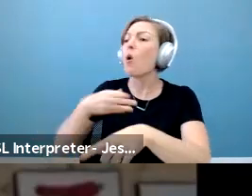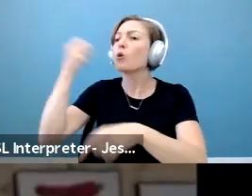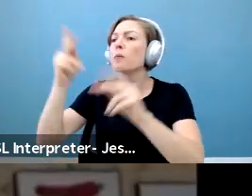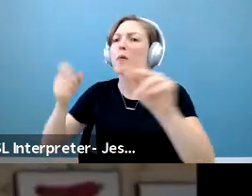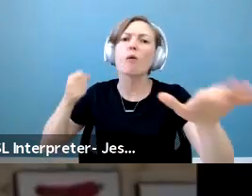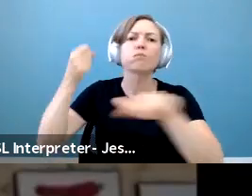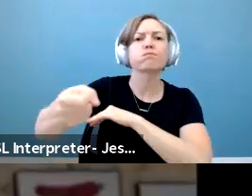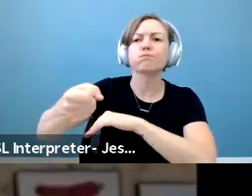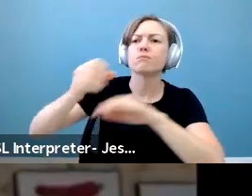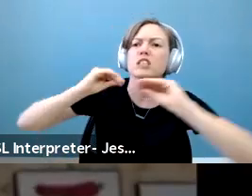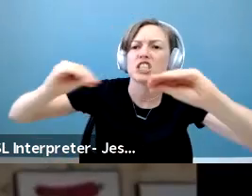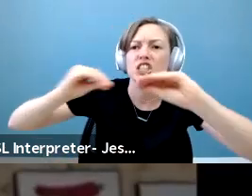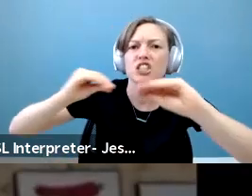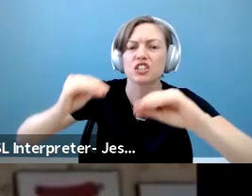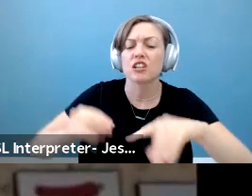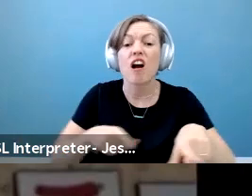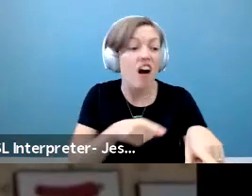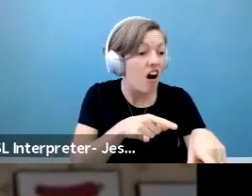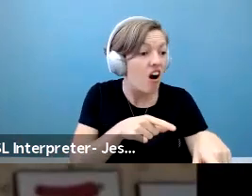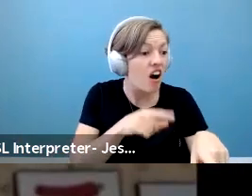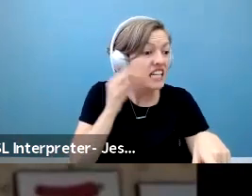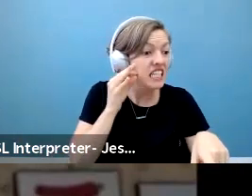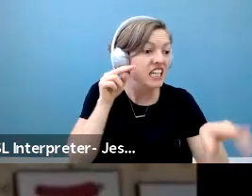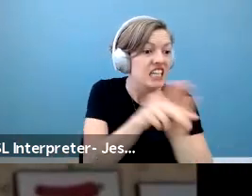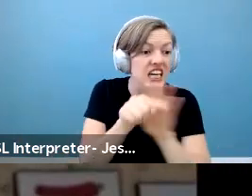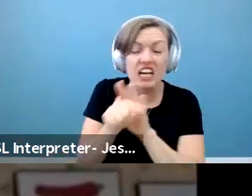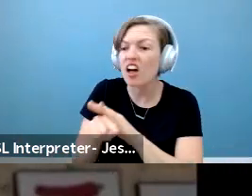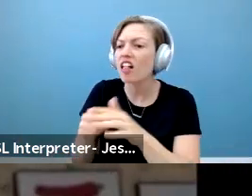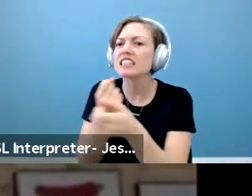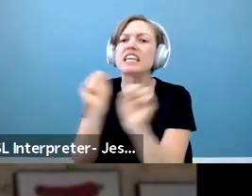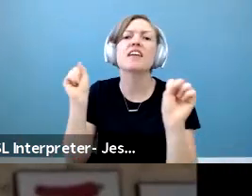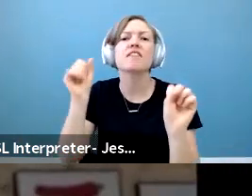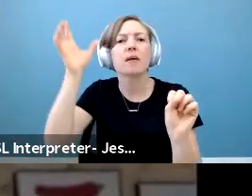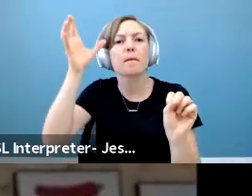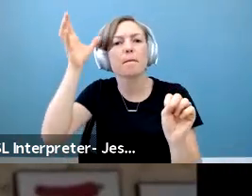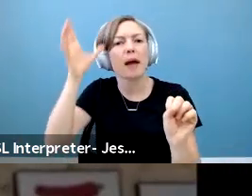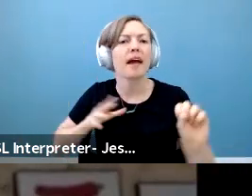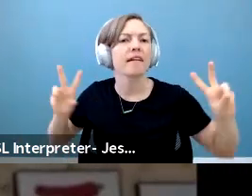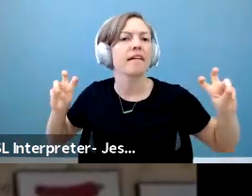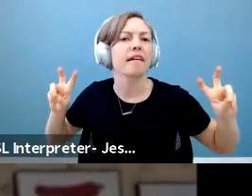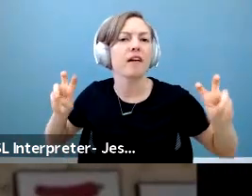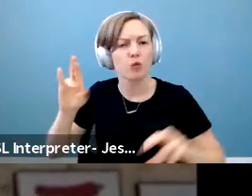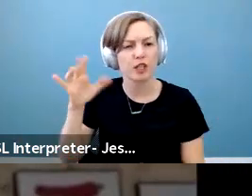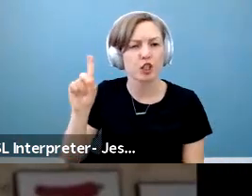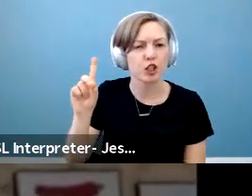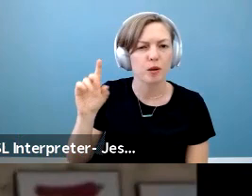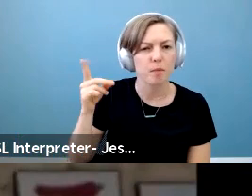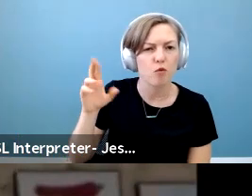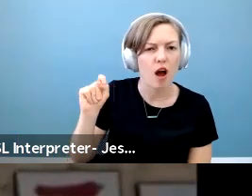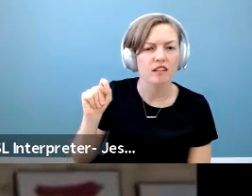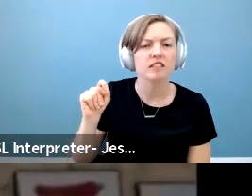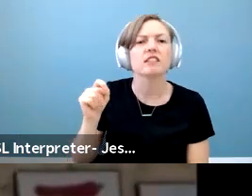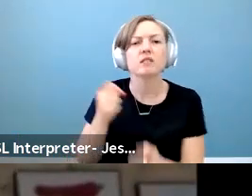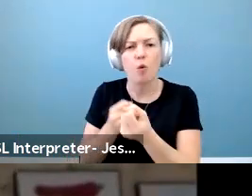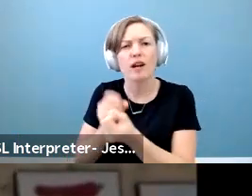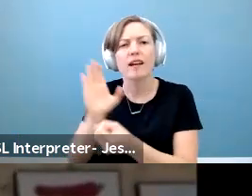to the plan. Kill the Indian and save the man was the chant that Richard Pratt used to promote Carlisle boarding